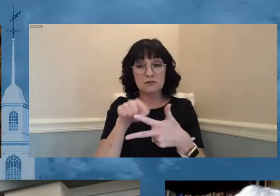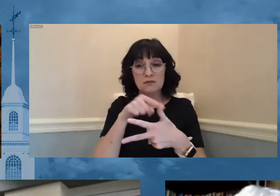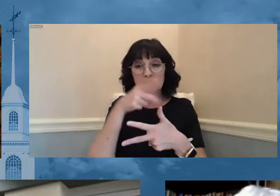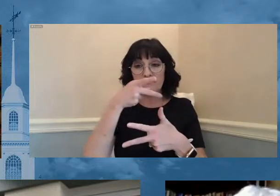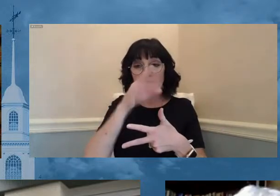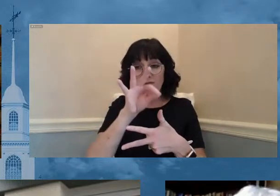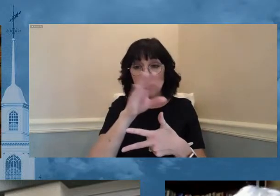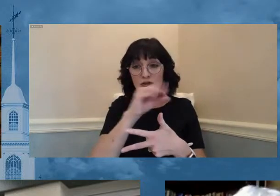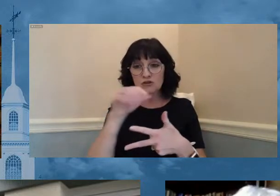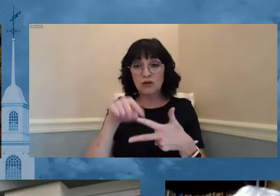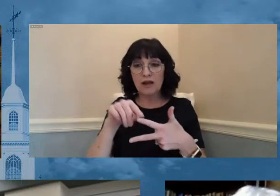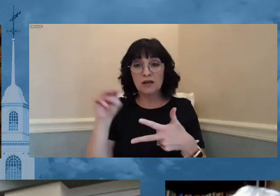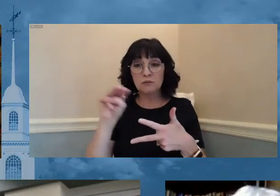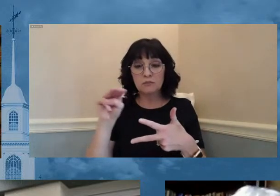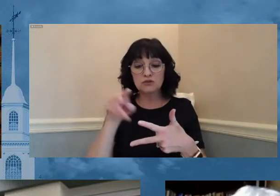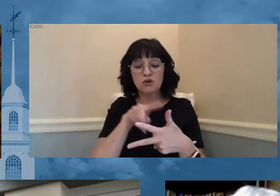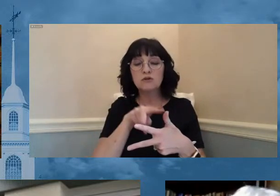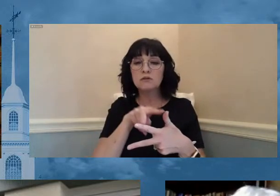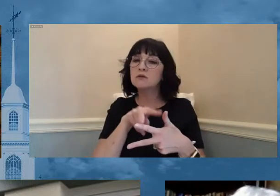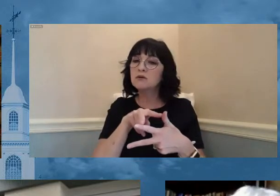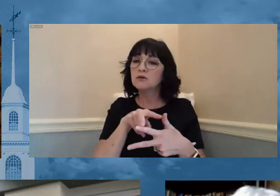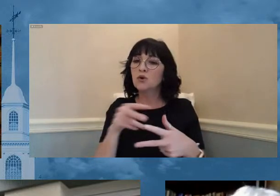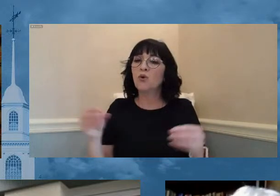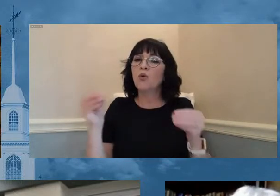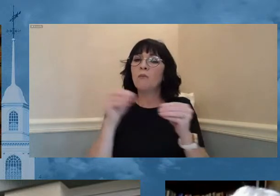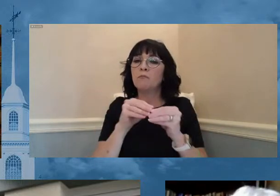the studied for the longest.